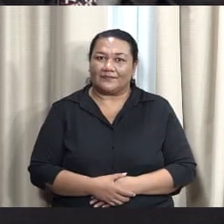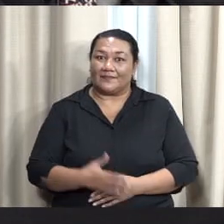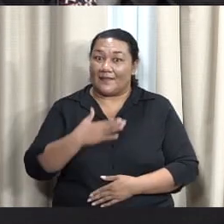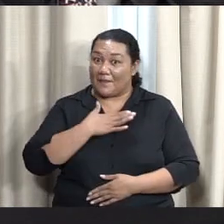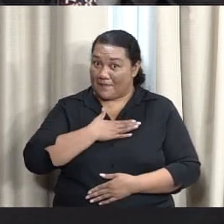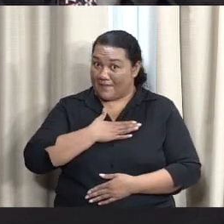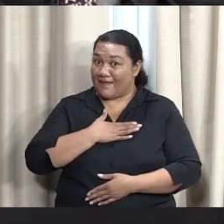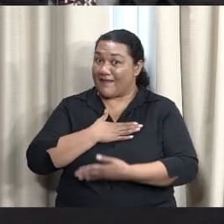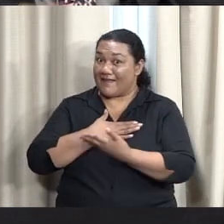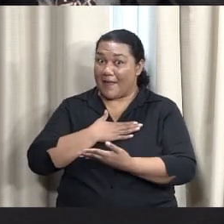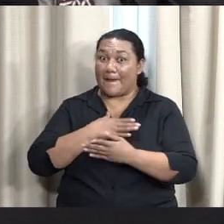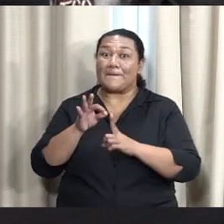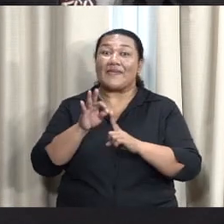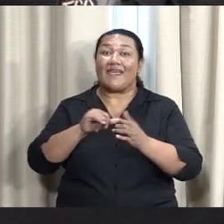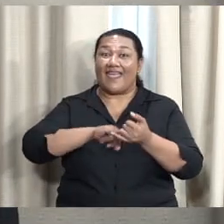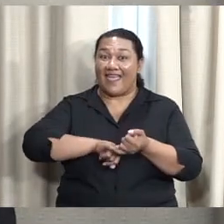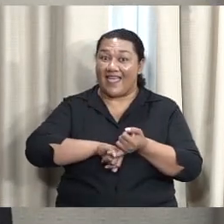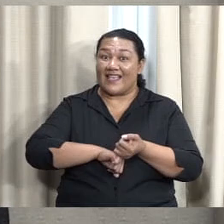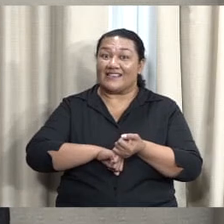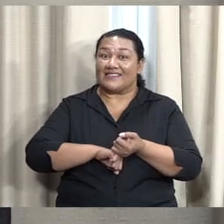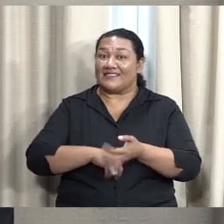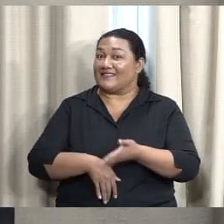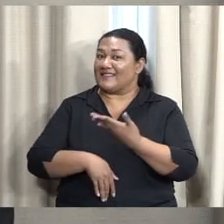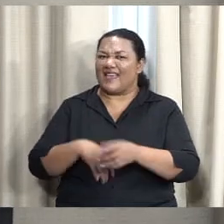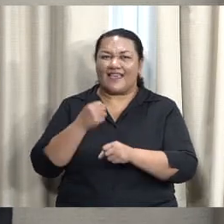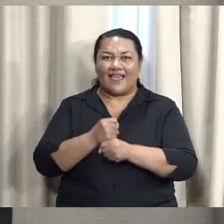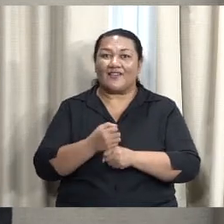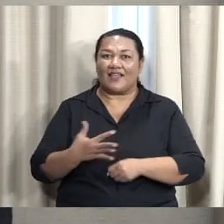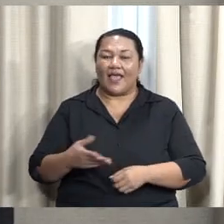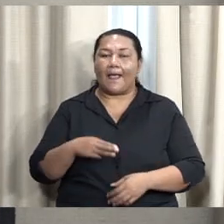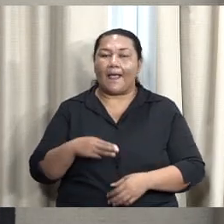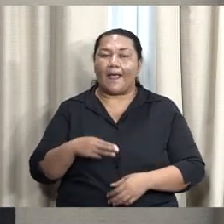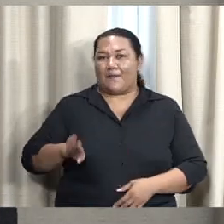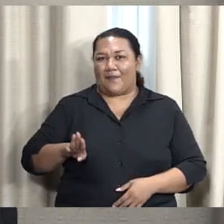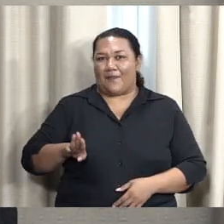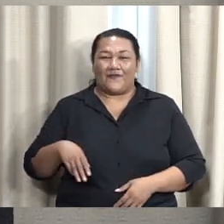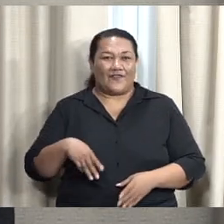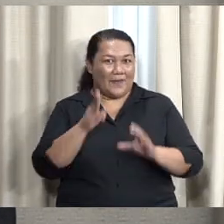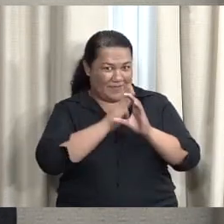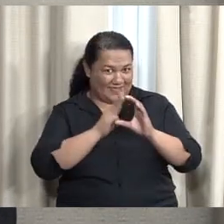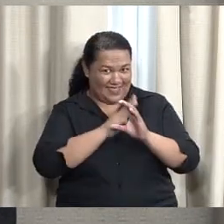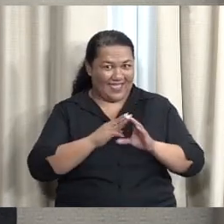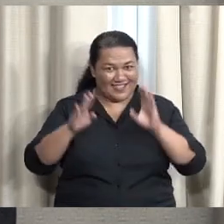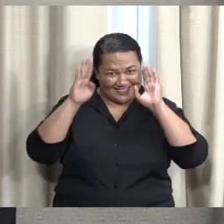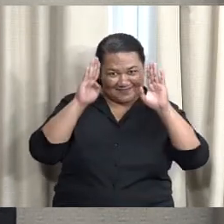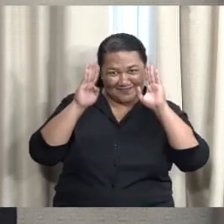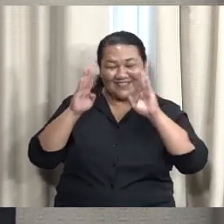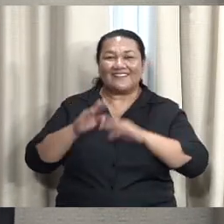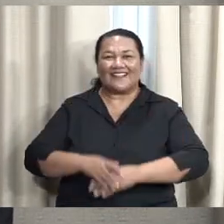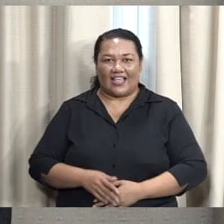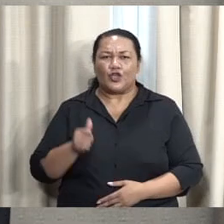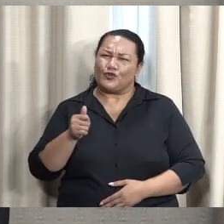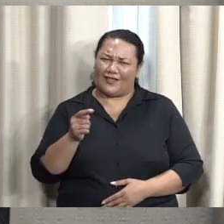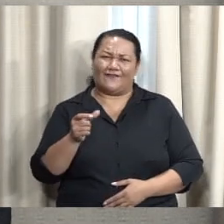peers for Finance, Shri Gaundar, members of the media. Mr. Mbolavina, and good afternoon